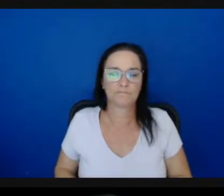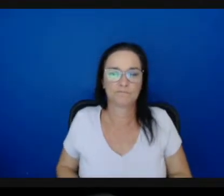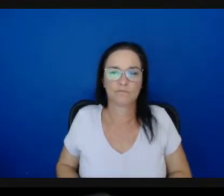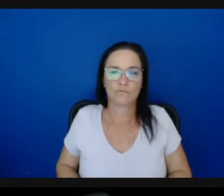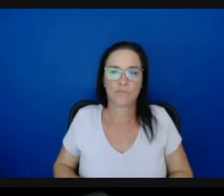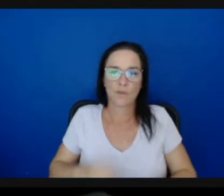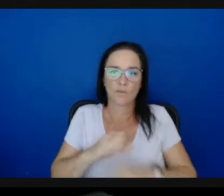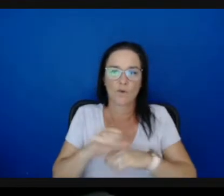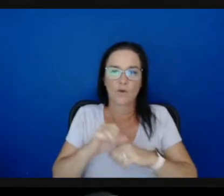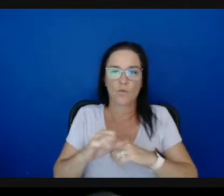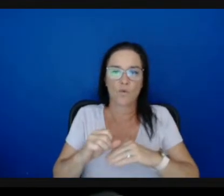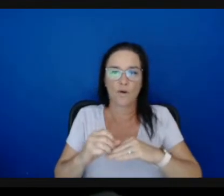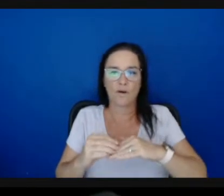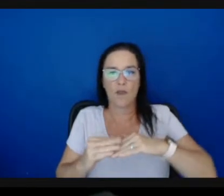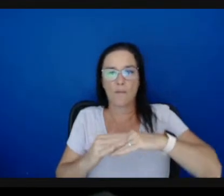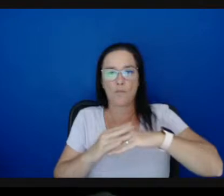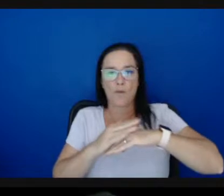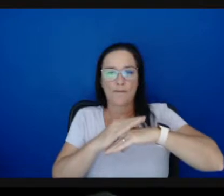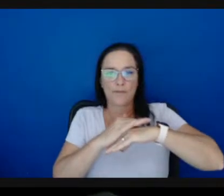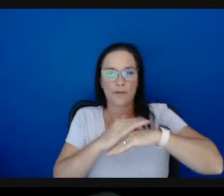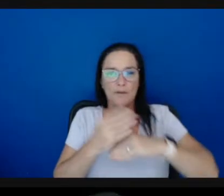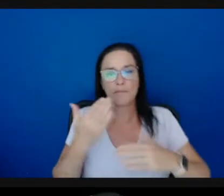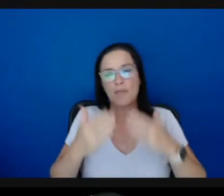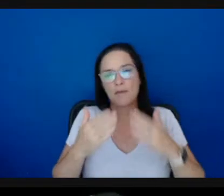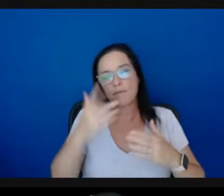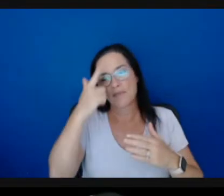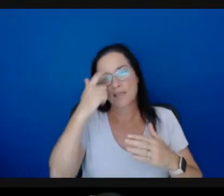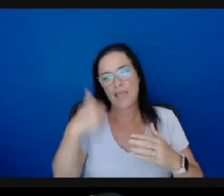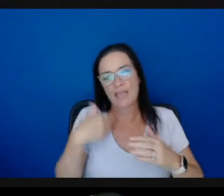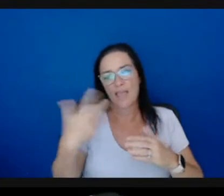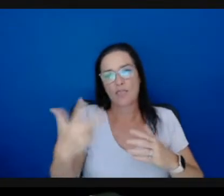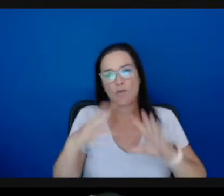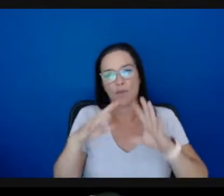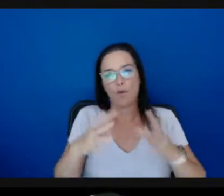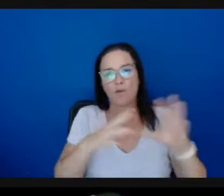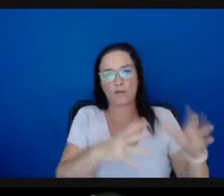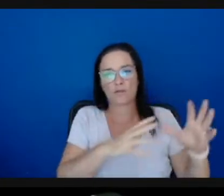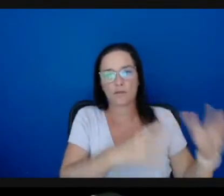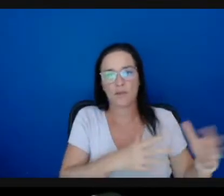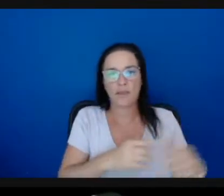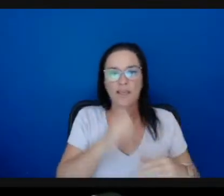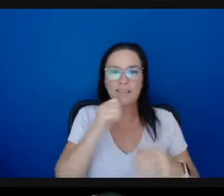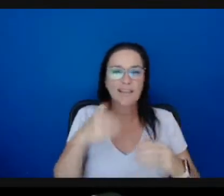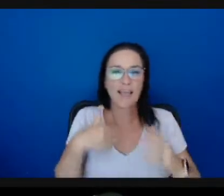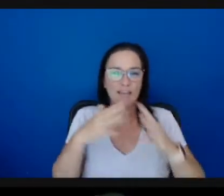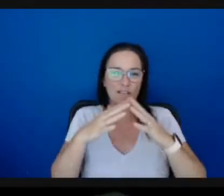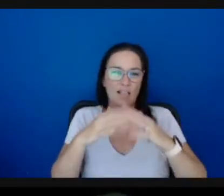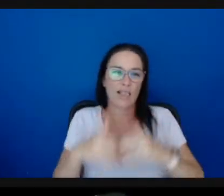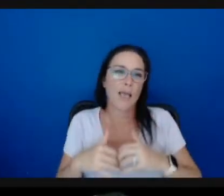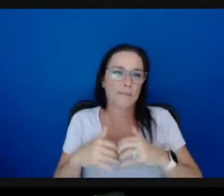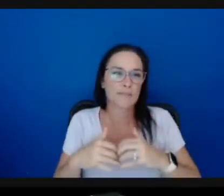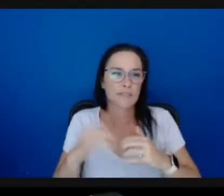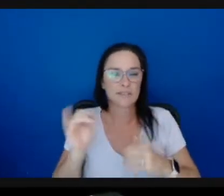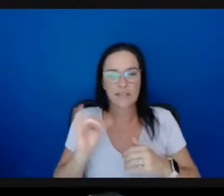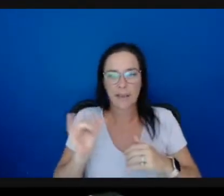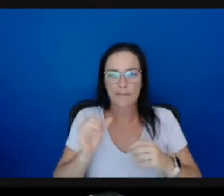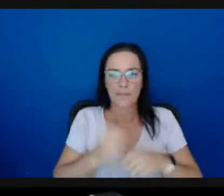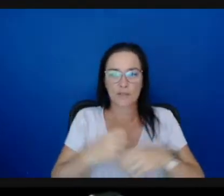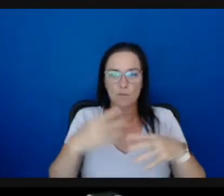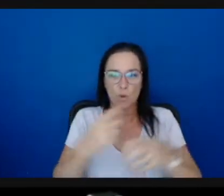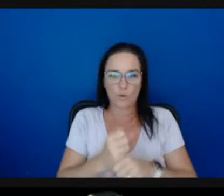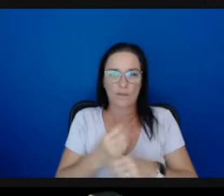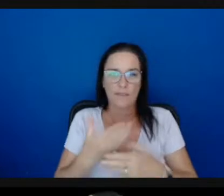And that's why I had 3 different pulses, perhaps. Also didn't have the collapses, the collapse explosion